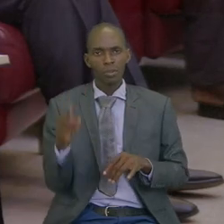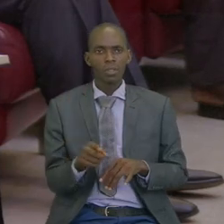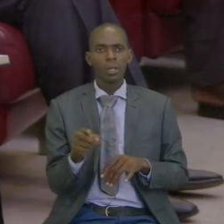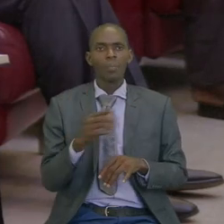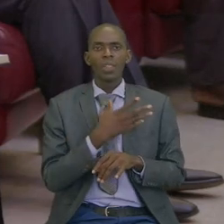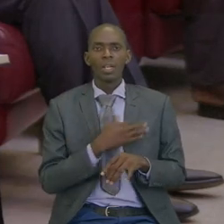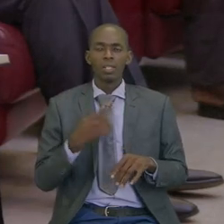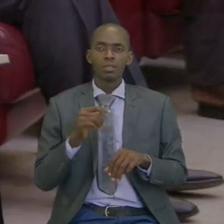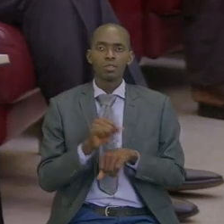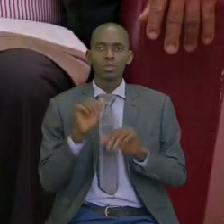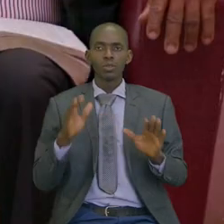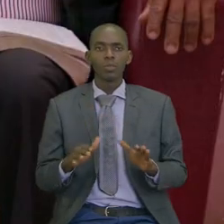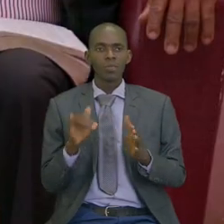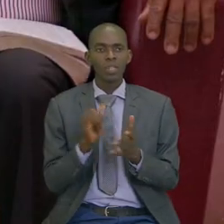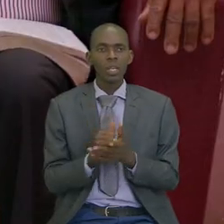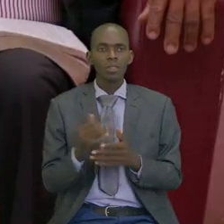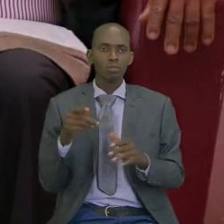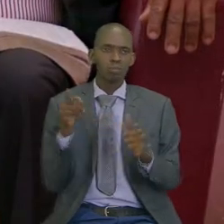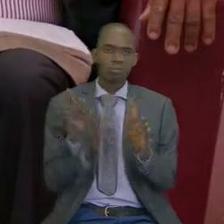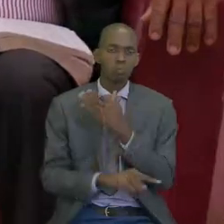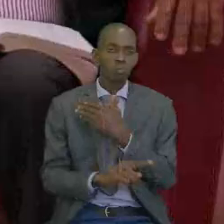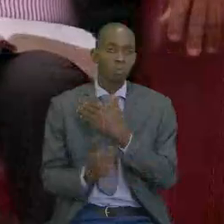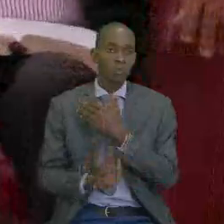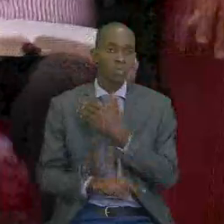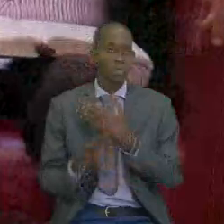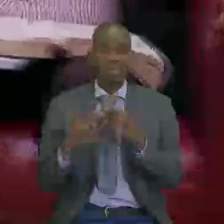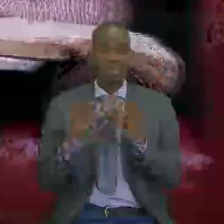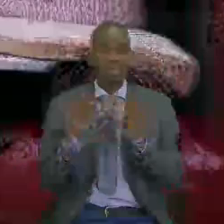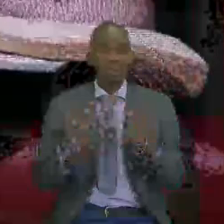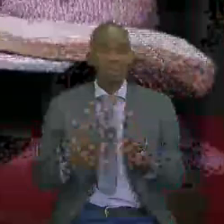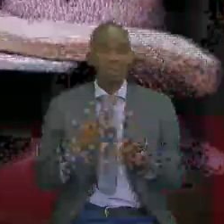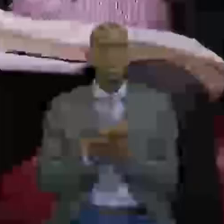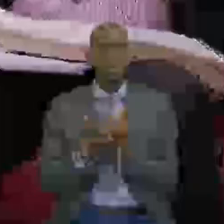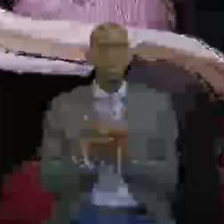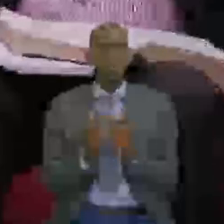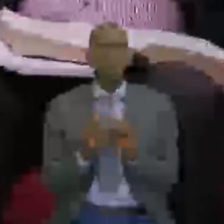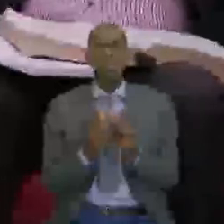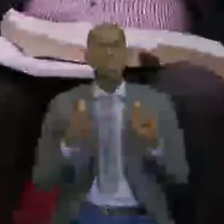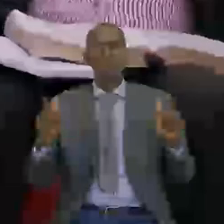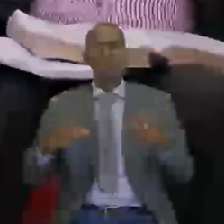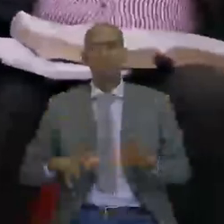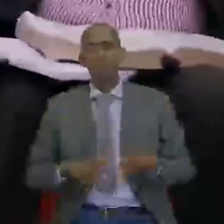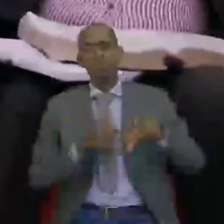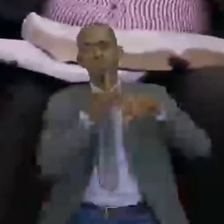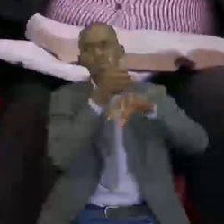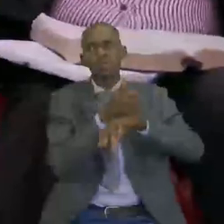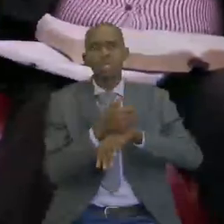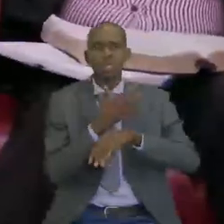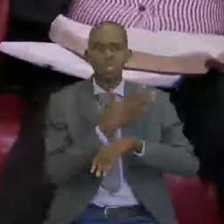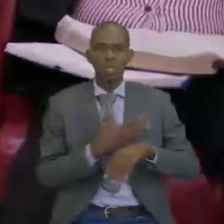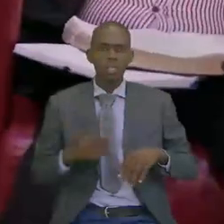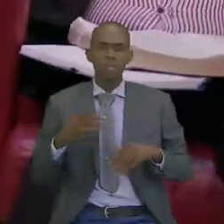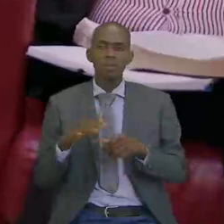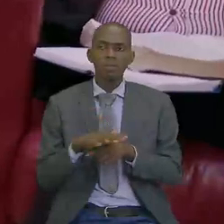And the stone that smote the image became a great mountain, and